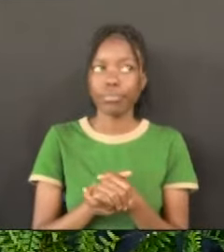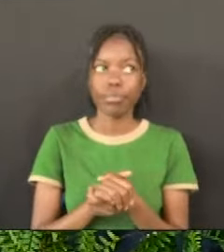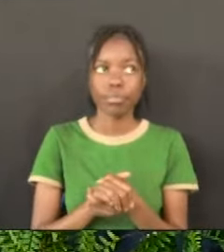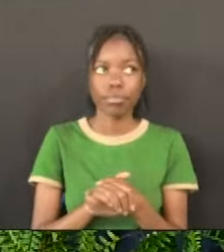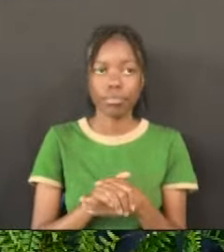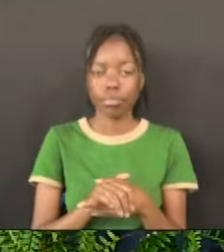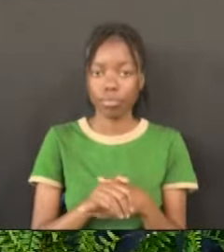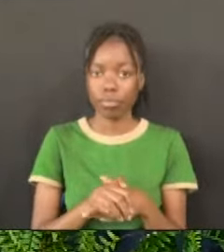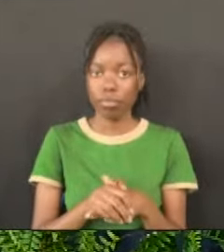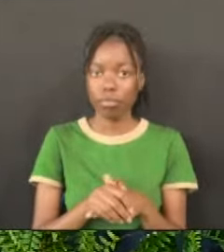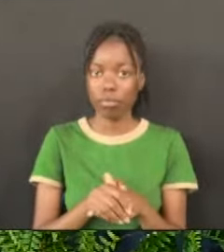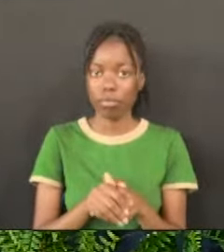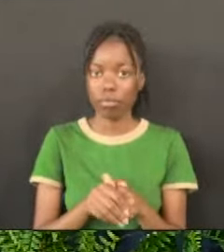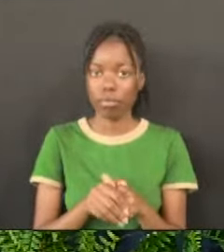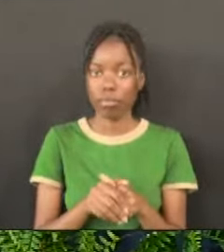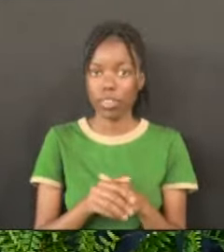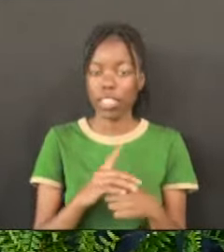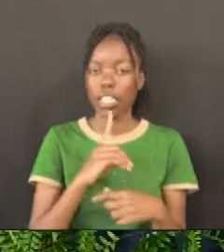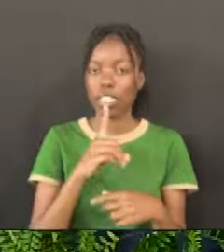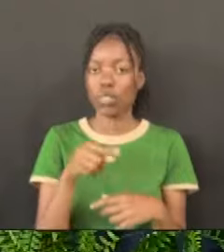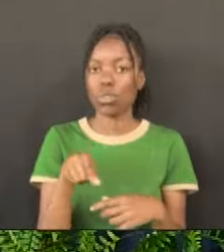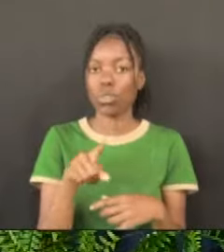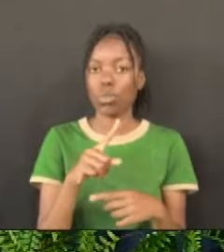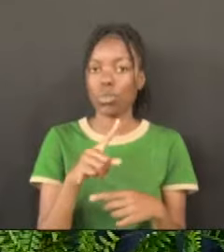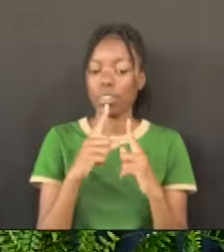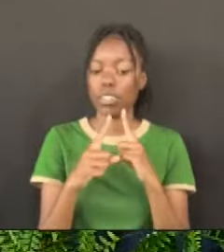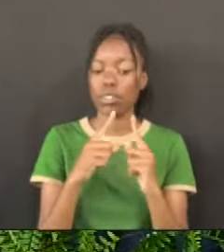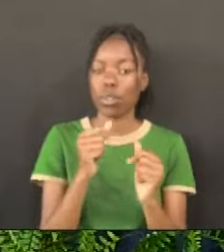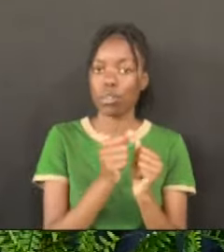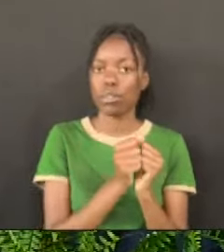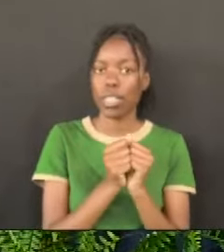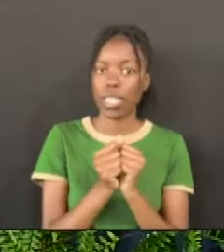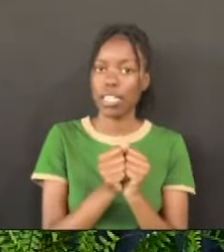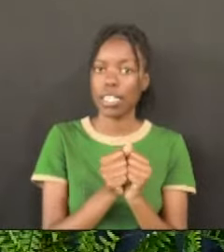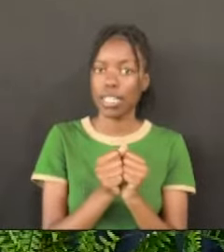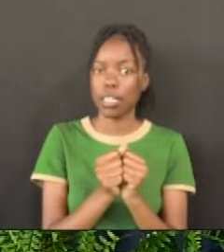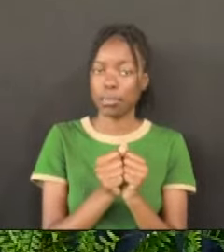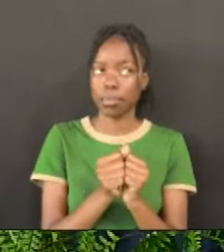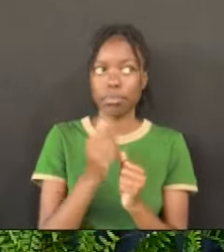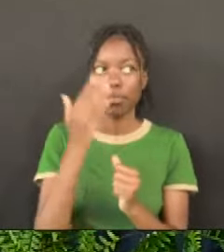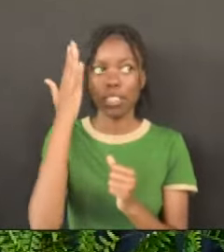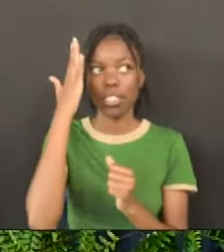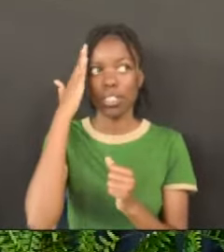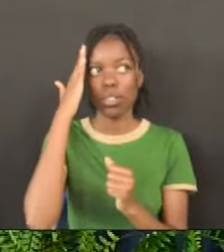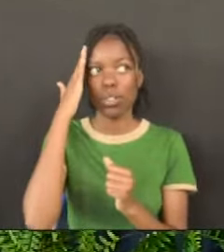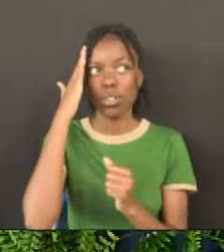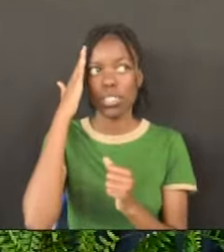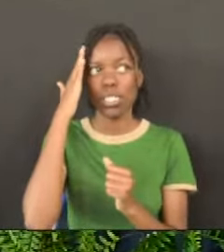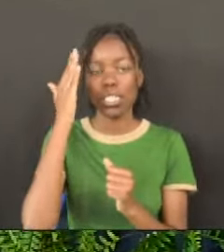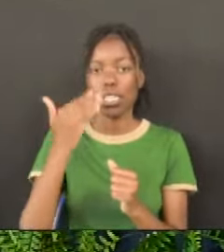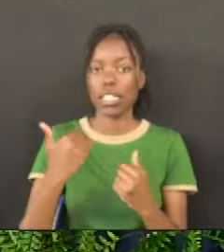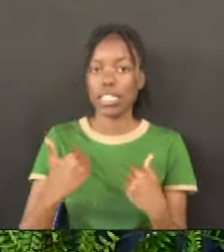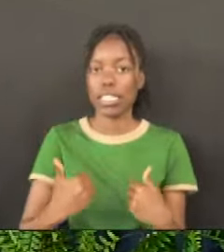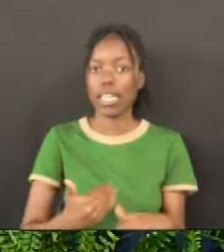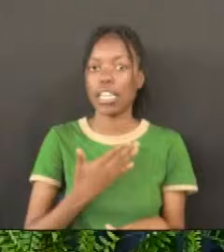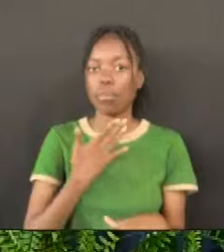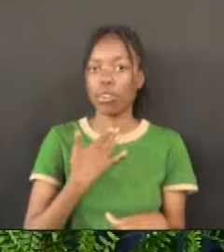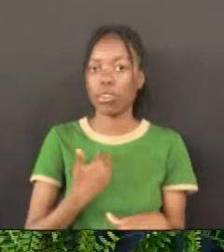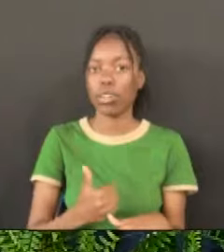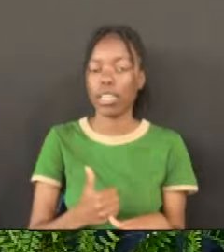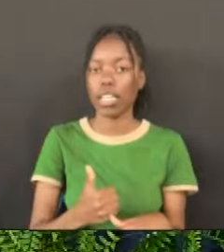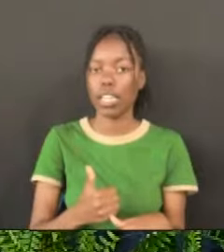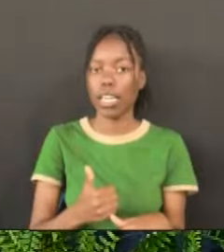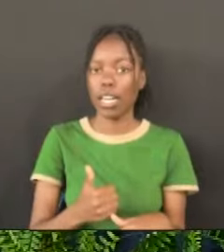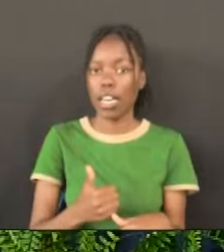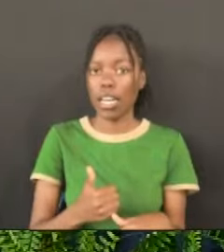So we talk together. He knows that I am longing some